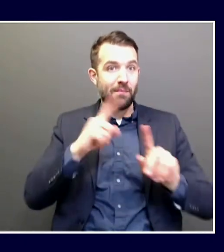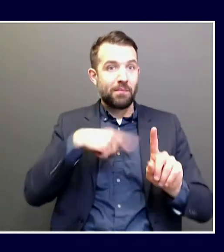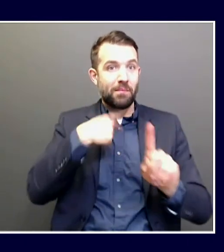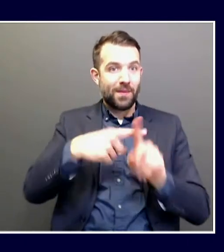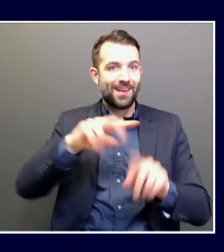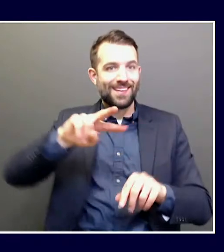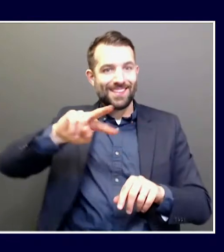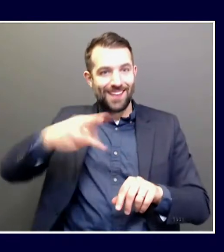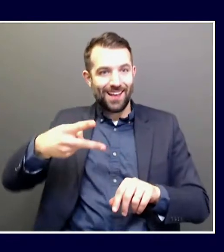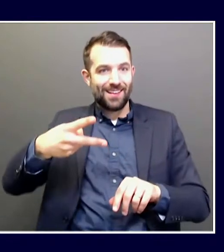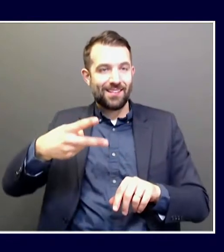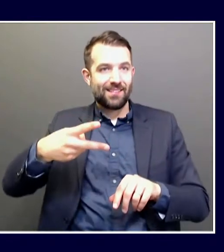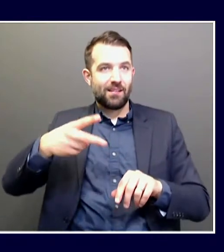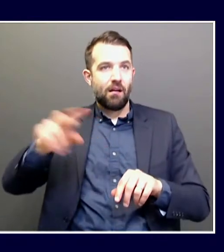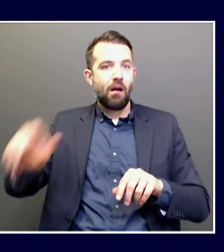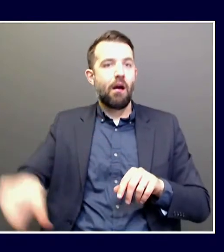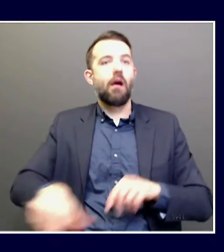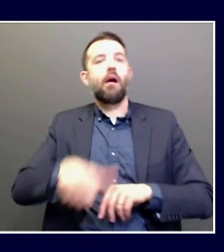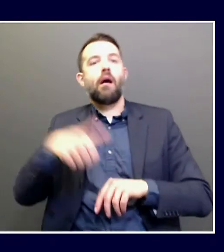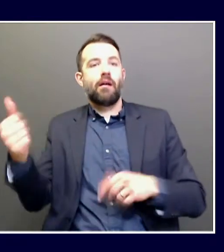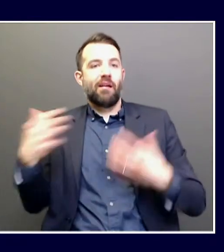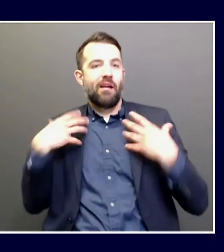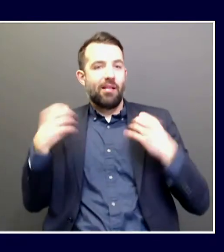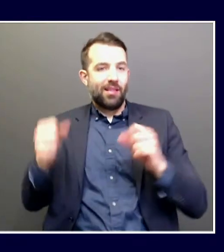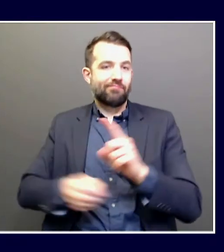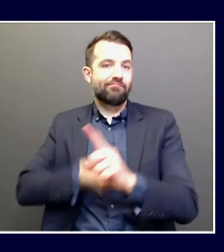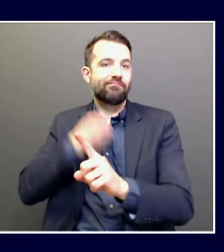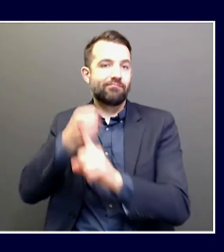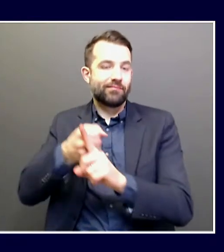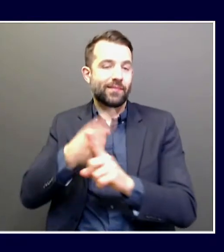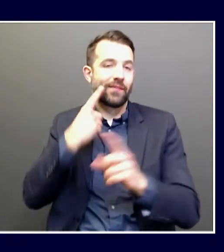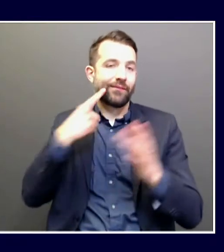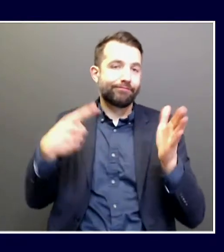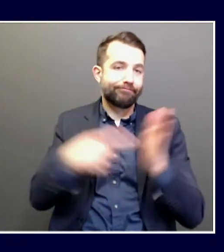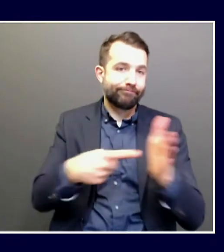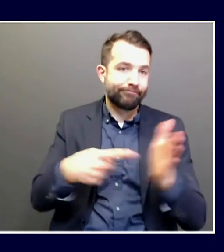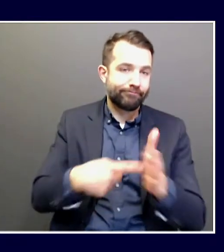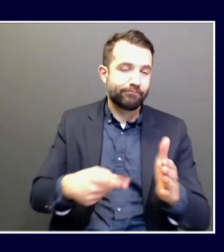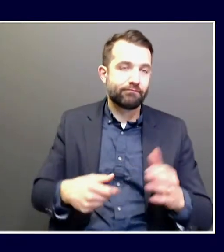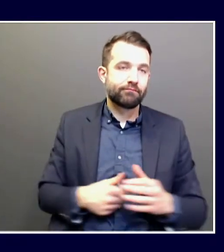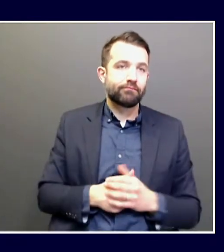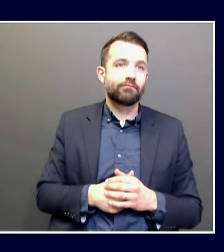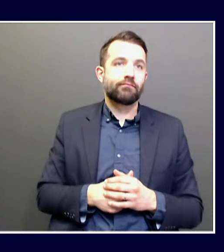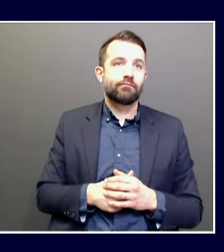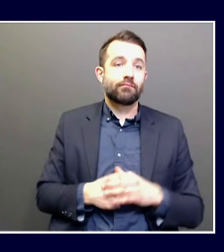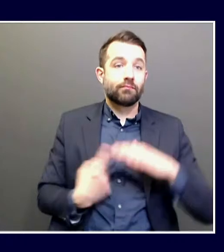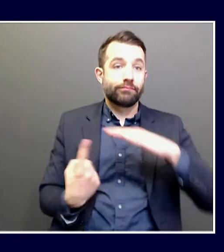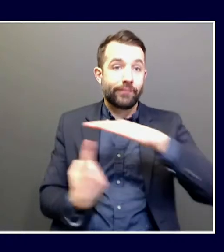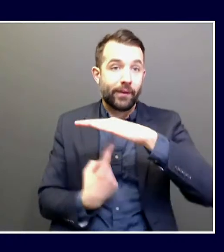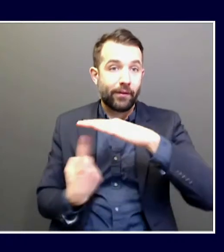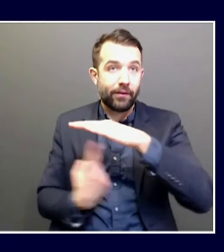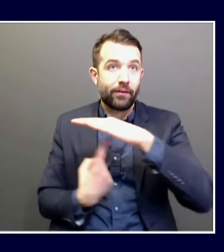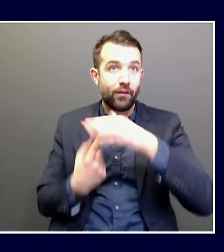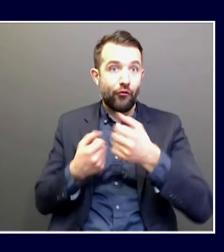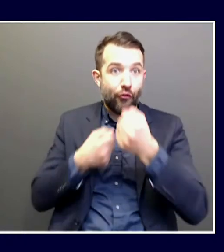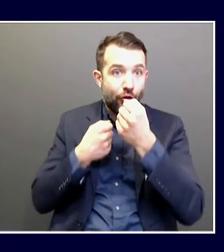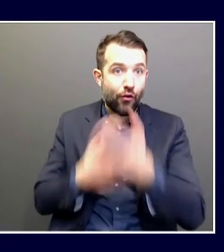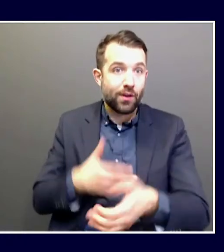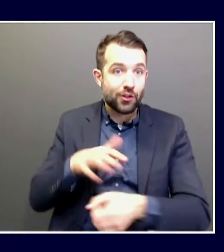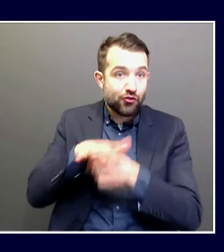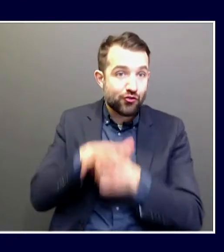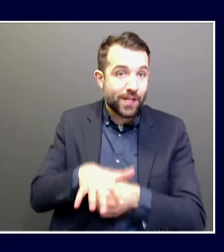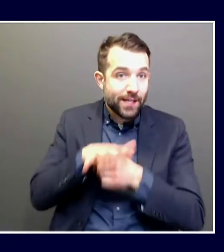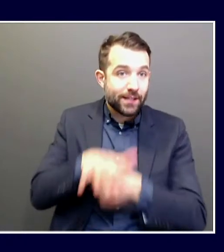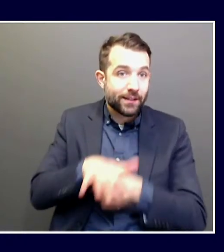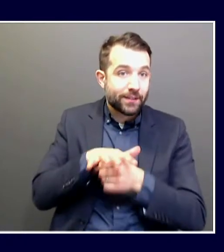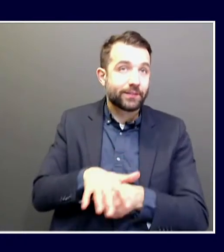effects on people for whom isolation may cause stress and delayed or